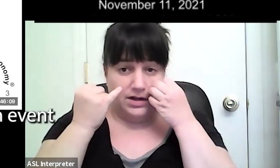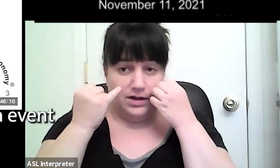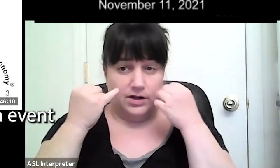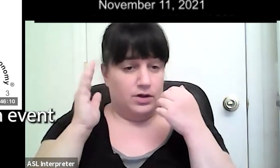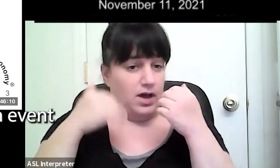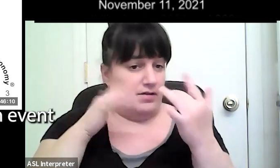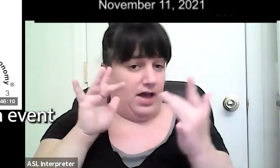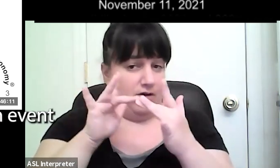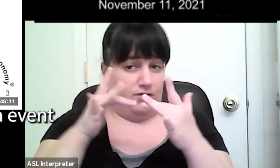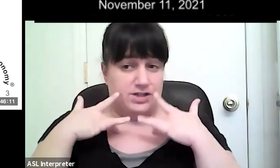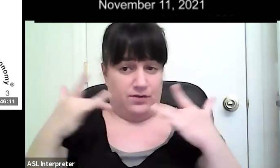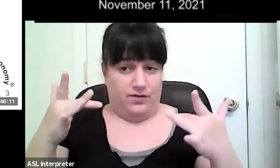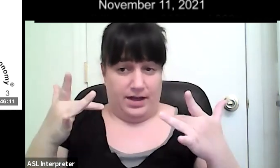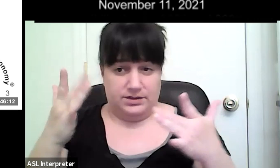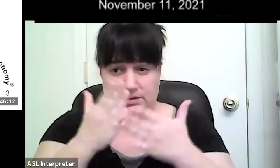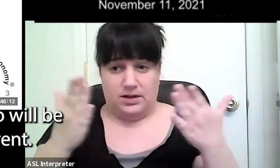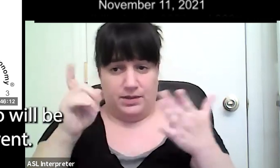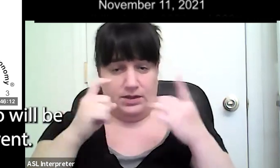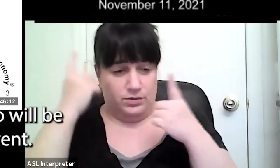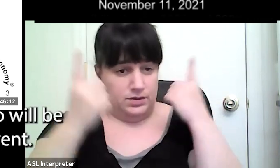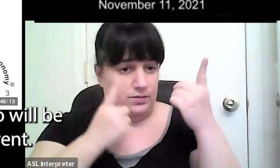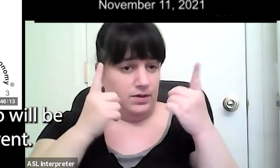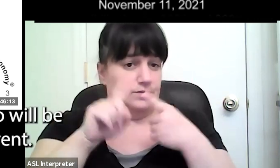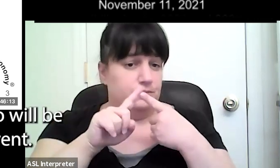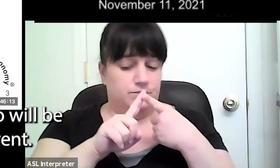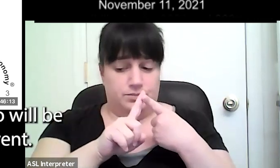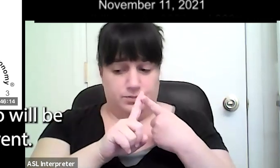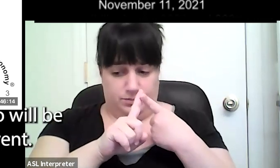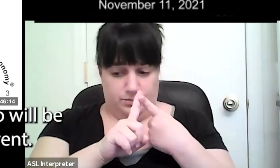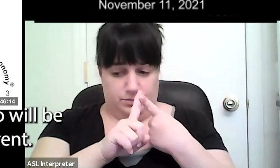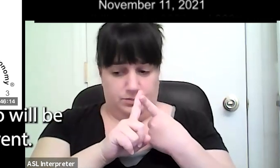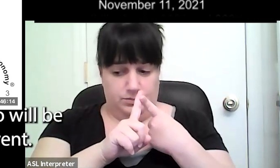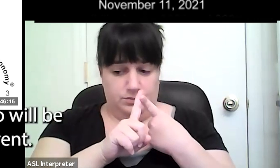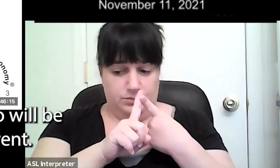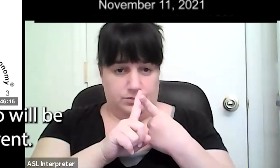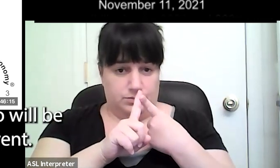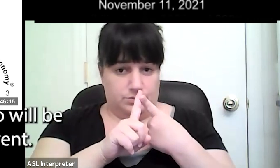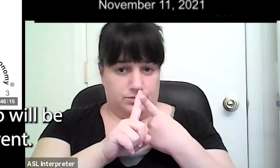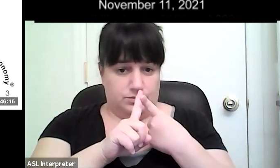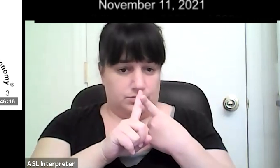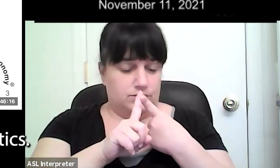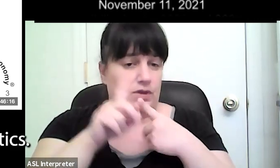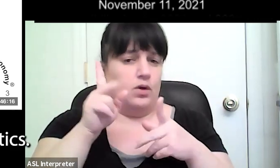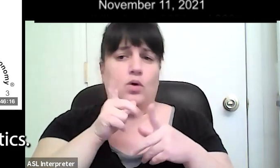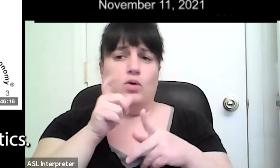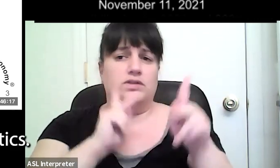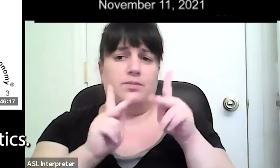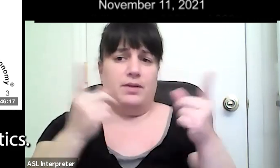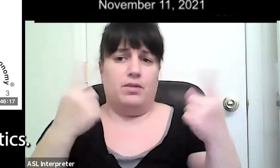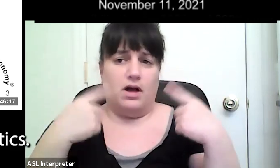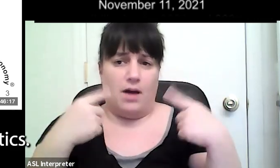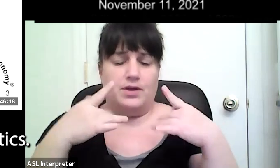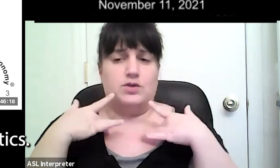outreach event. And there's some things you need to think about first. You need to think about who will be the people coming to your event. And so we look